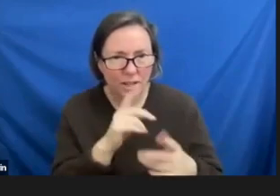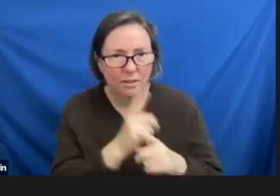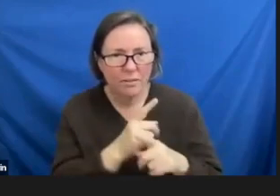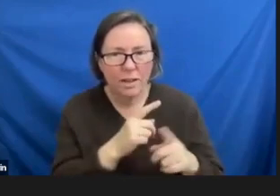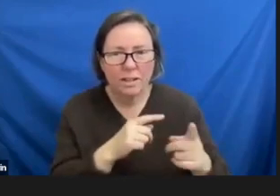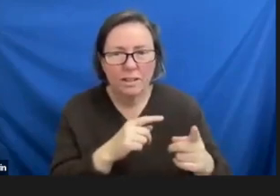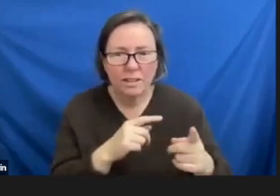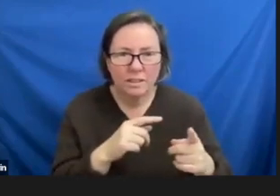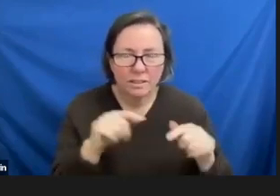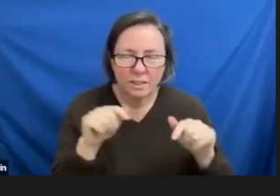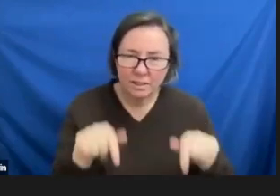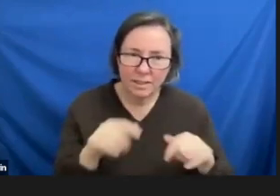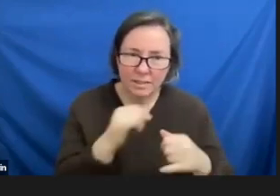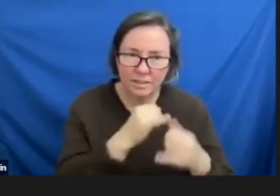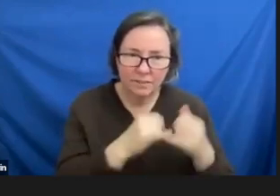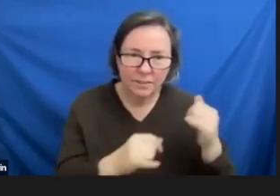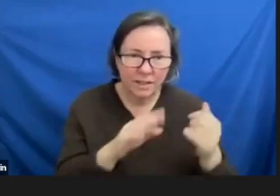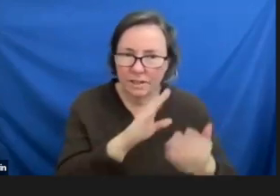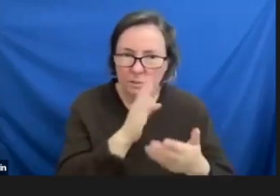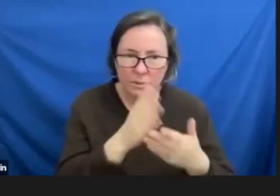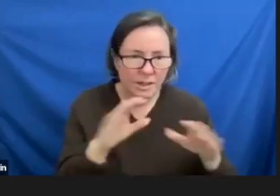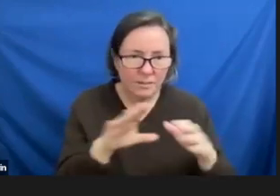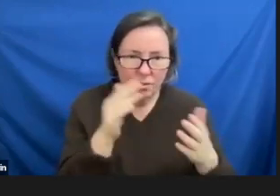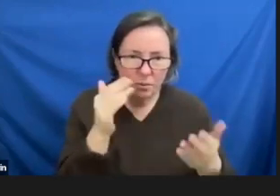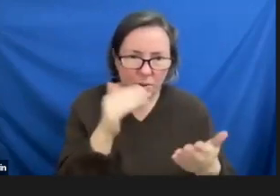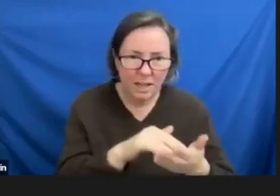So, like, this is final. We're never going to do that again.